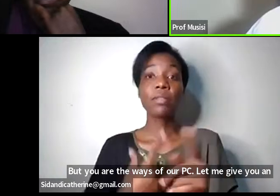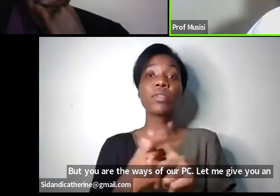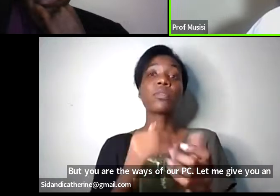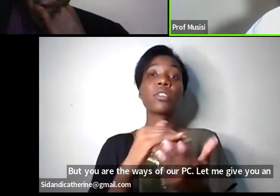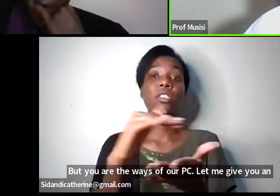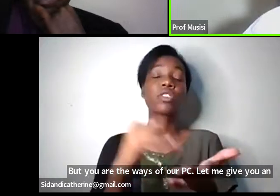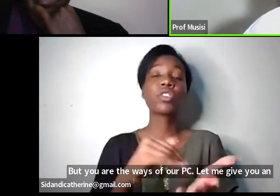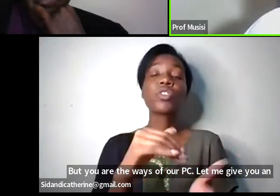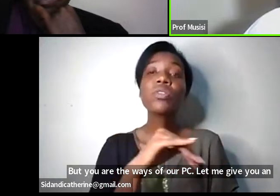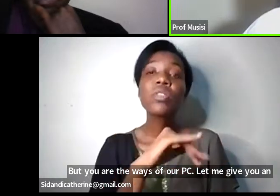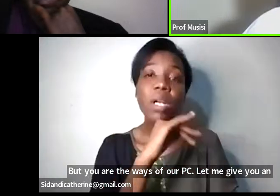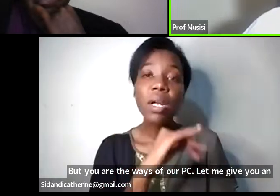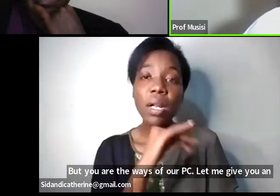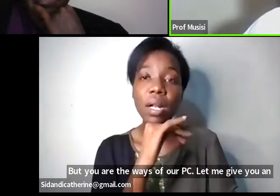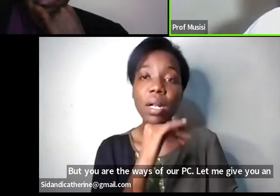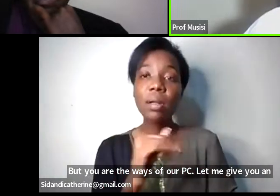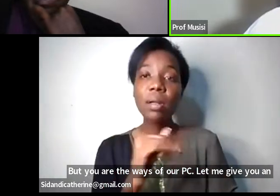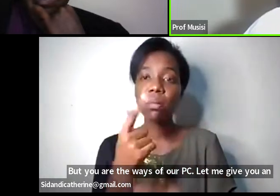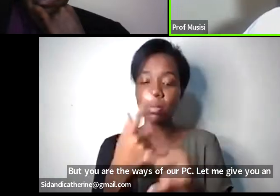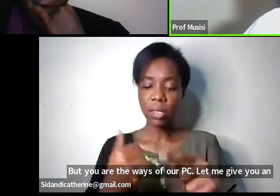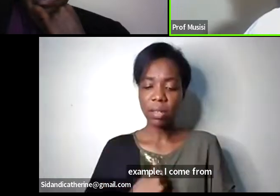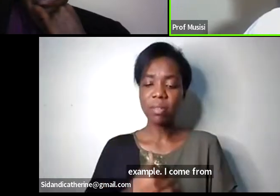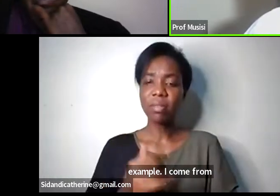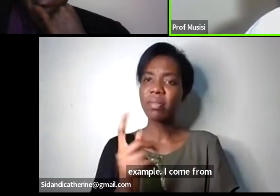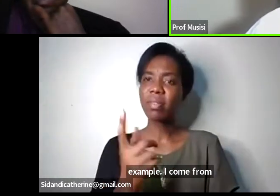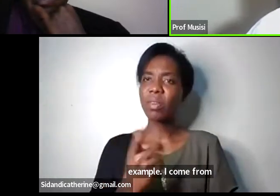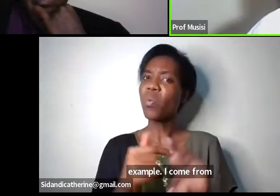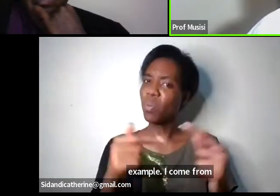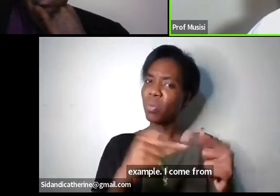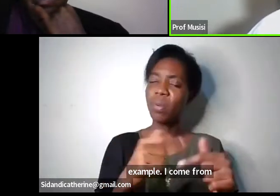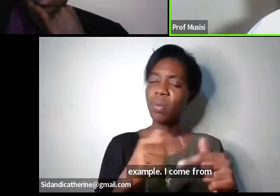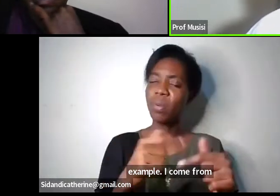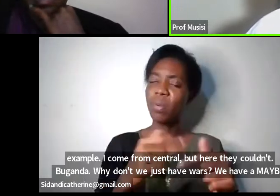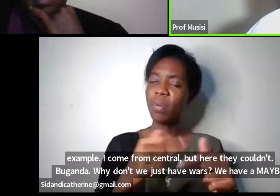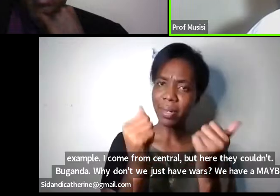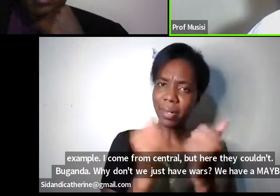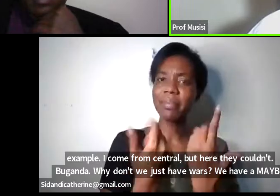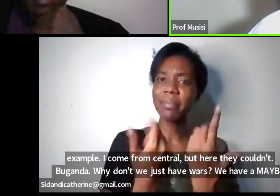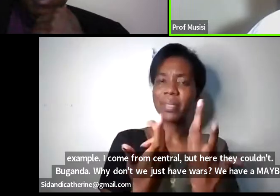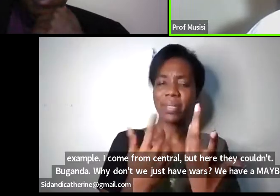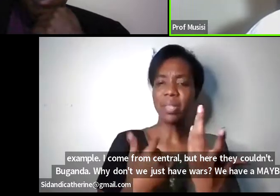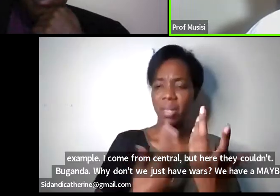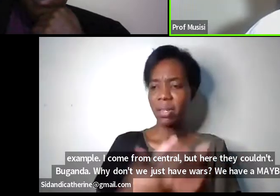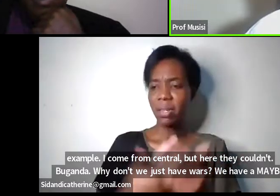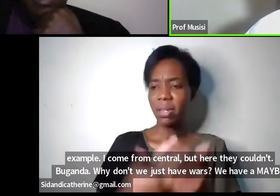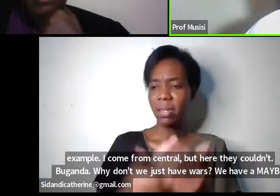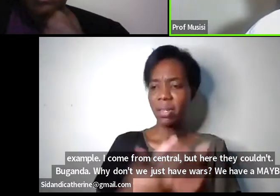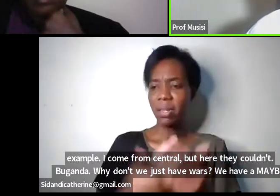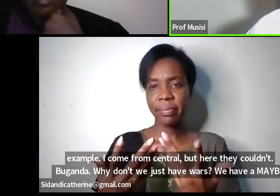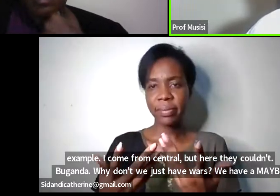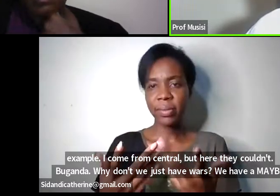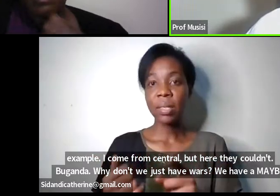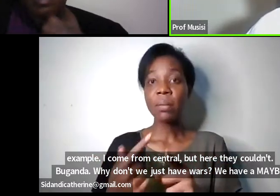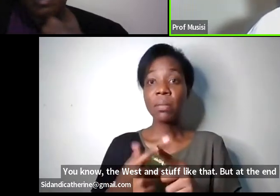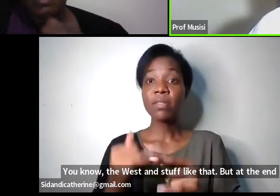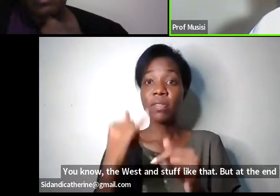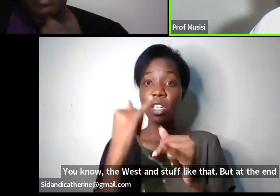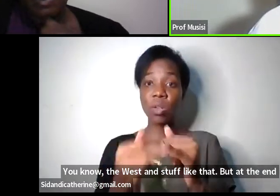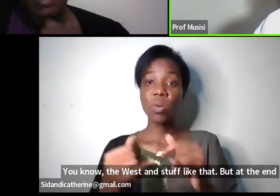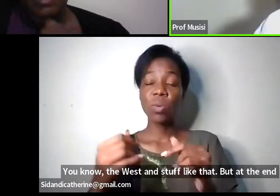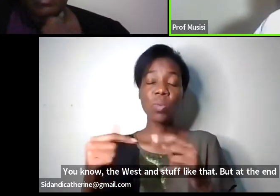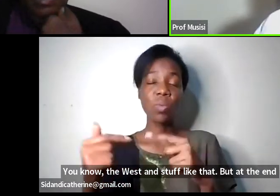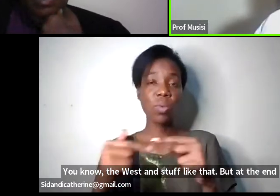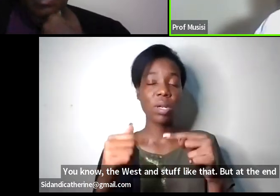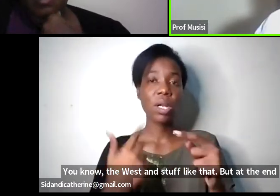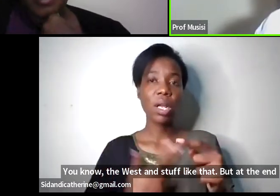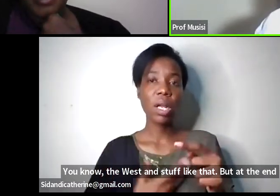Buganda, and we used to have wars with our neighbors, Europe, the West, and stuff like that. But at the end of the war, there would be wife swapping, if you